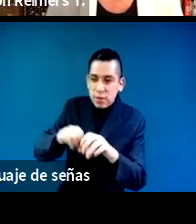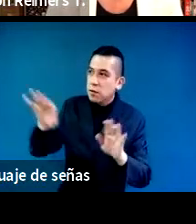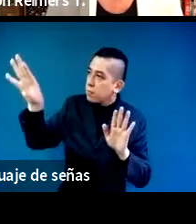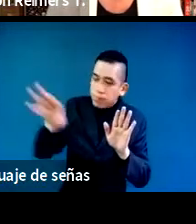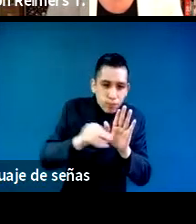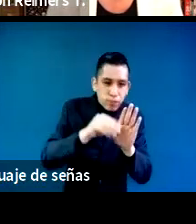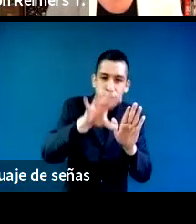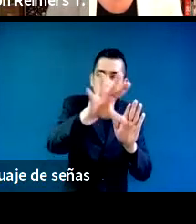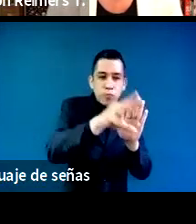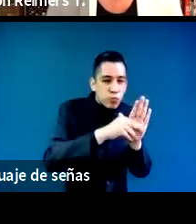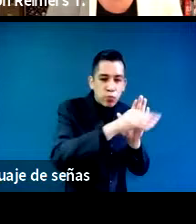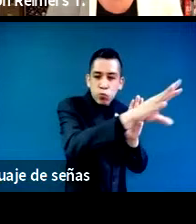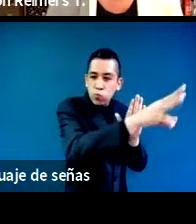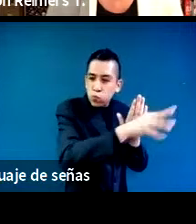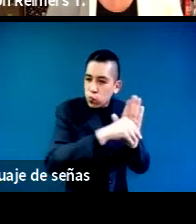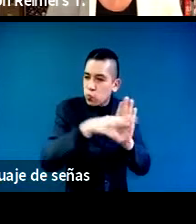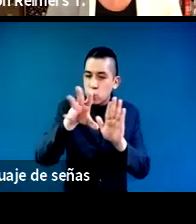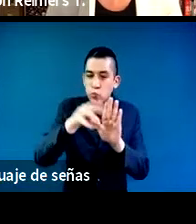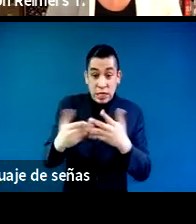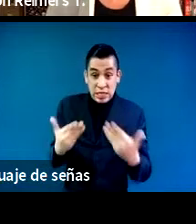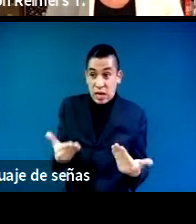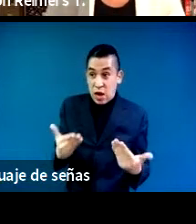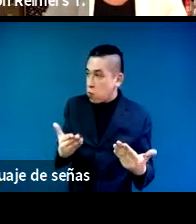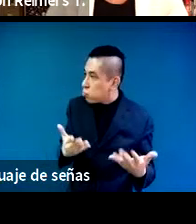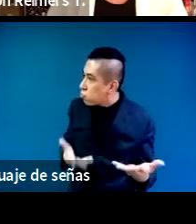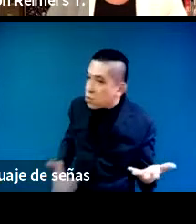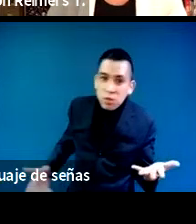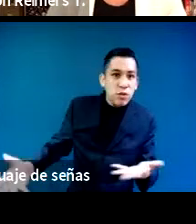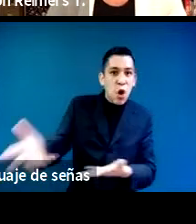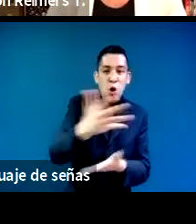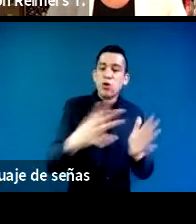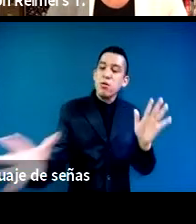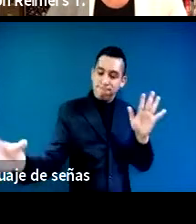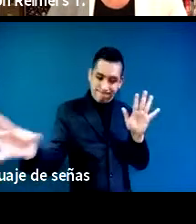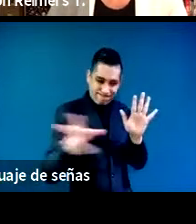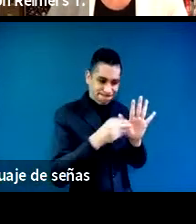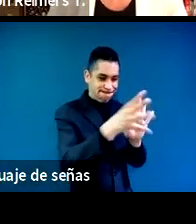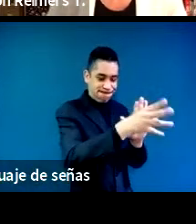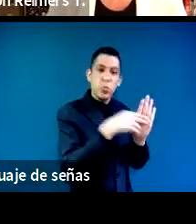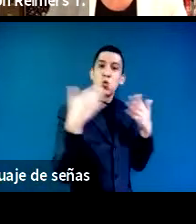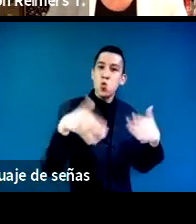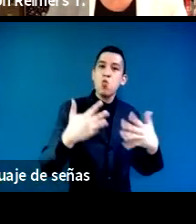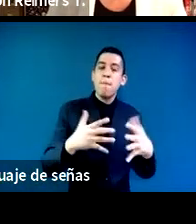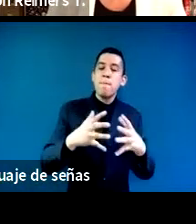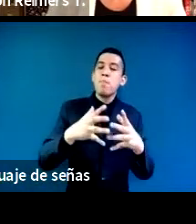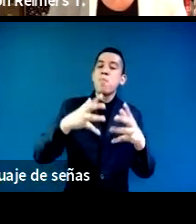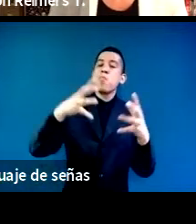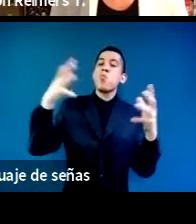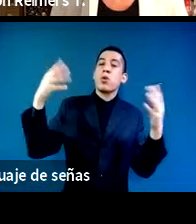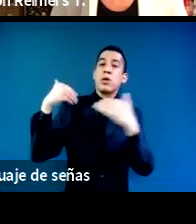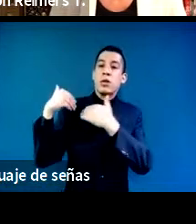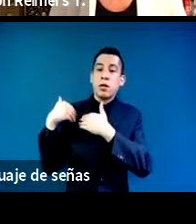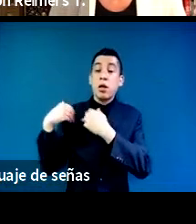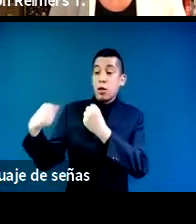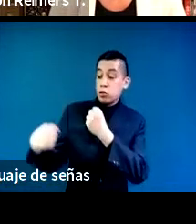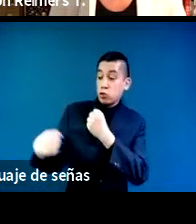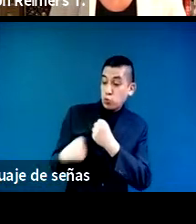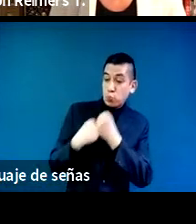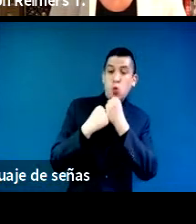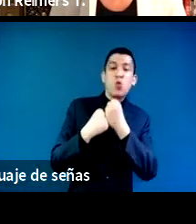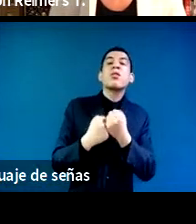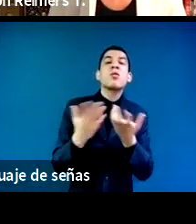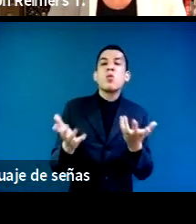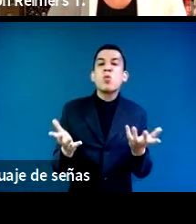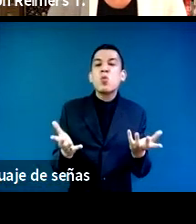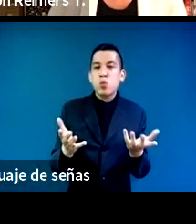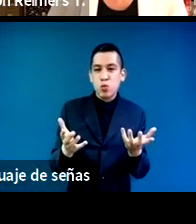to be trying to strive for gender equality. And I think about that not only from a media perspective, not only from a social